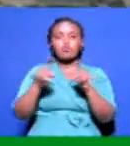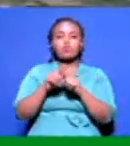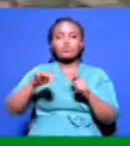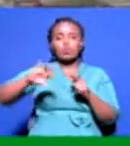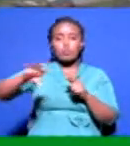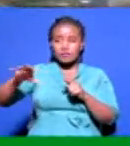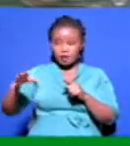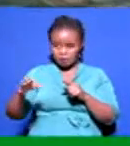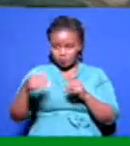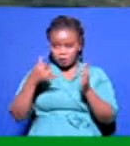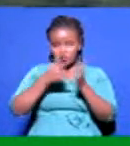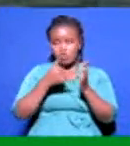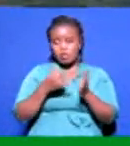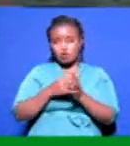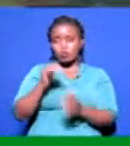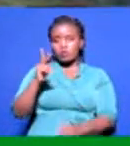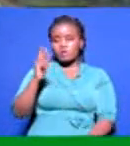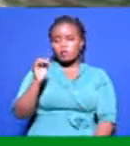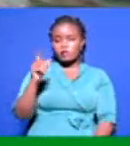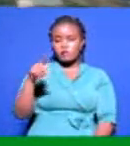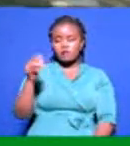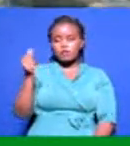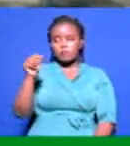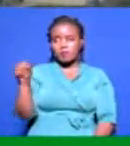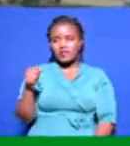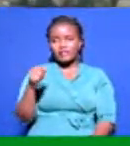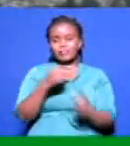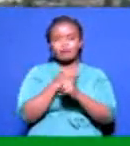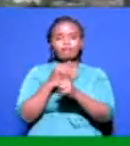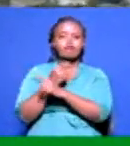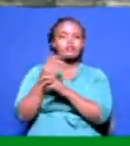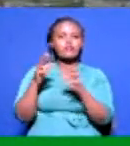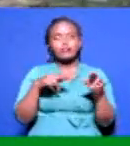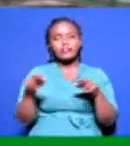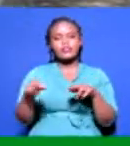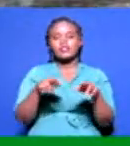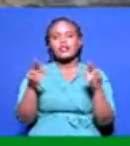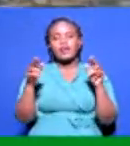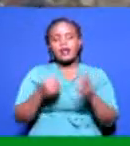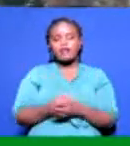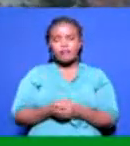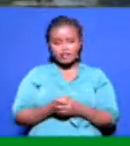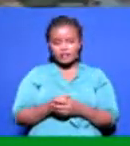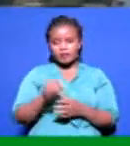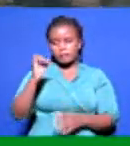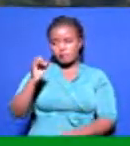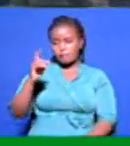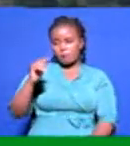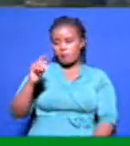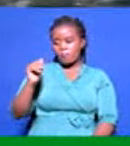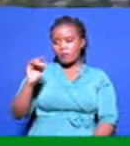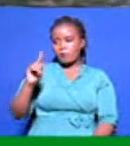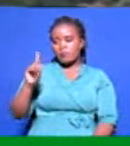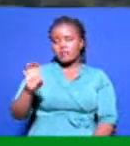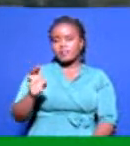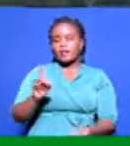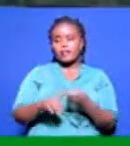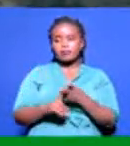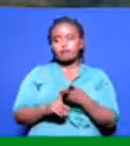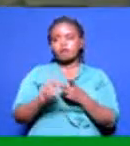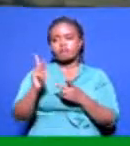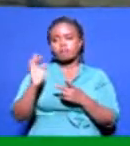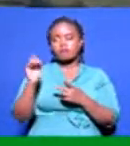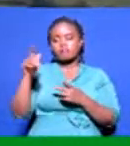Chemosit, Kipteret, Kipsonoi, Timlil, Maramara, Itare, Nyando, Kipchorian and